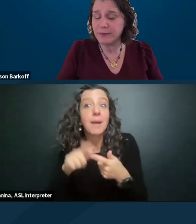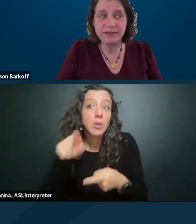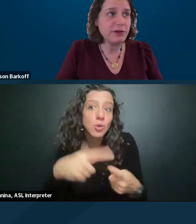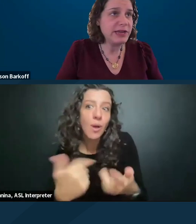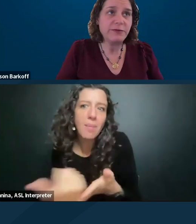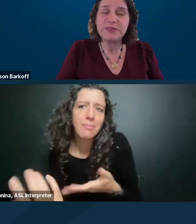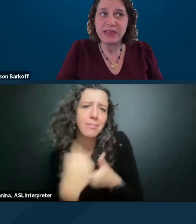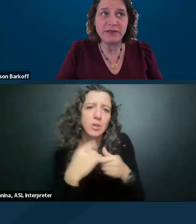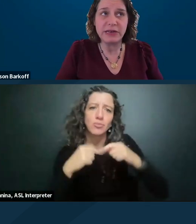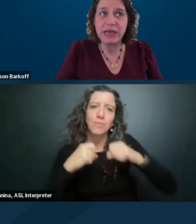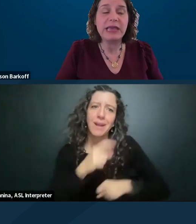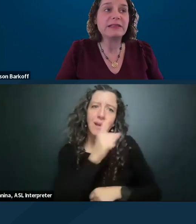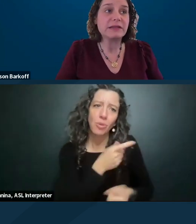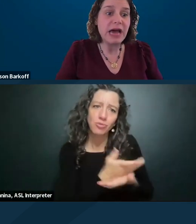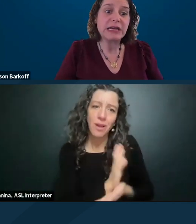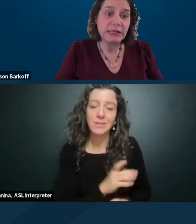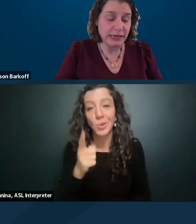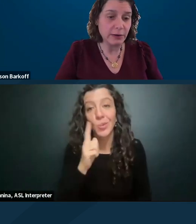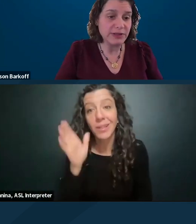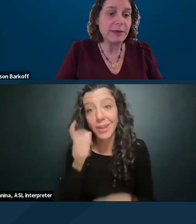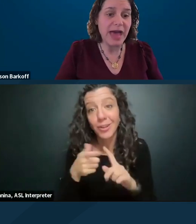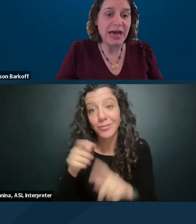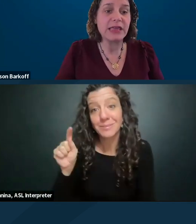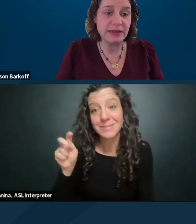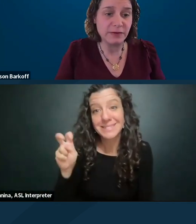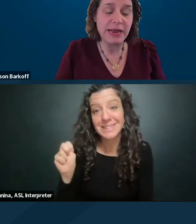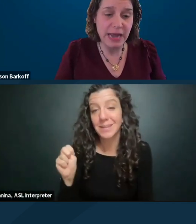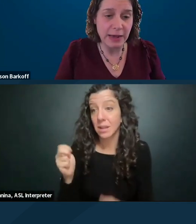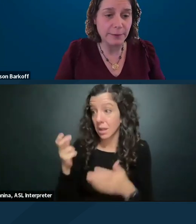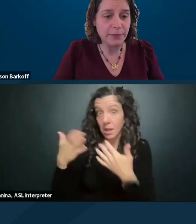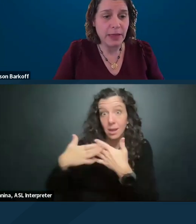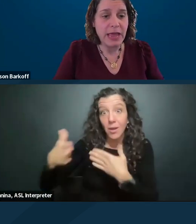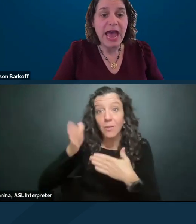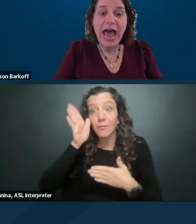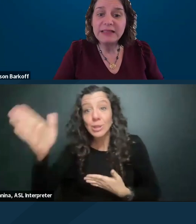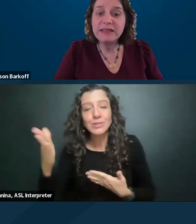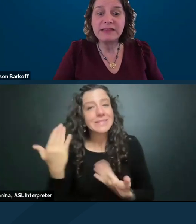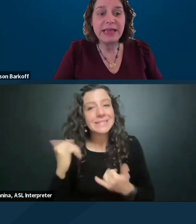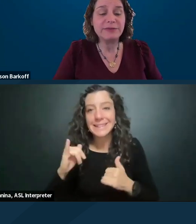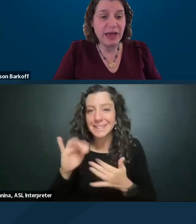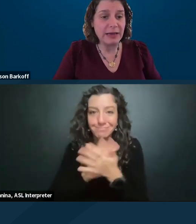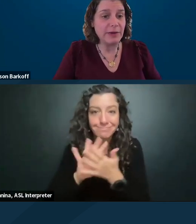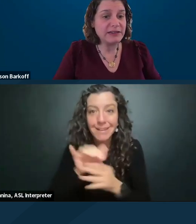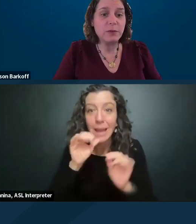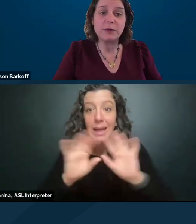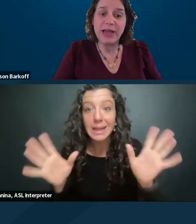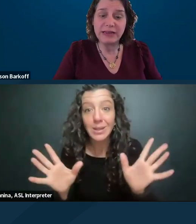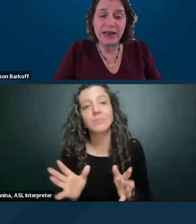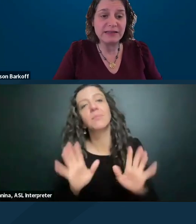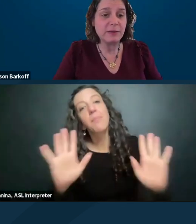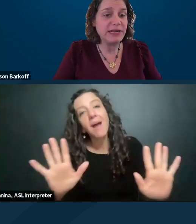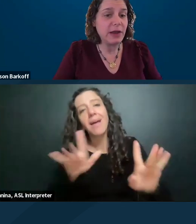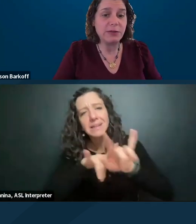to protect them. As you'll hear from Stephen, it's not clear what the path is right now. At the same time, I just